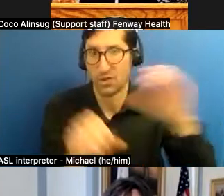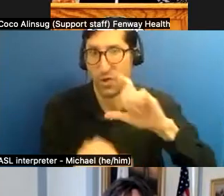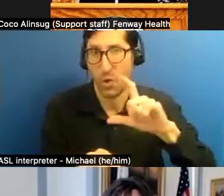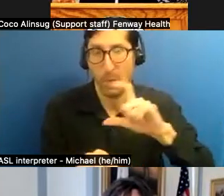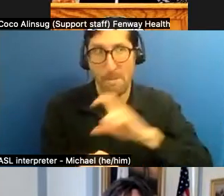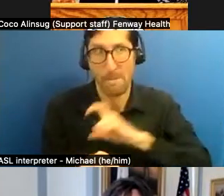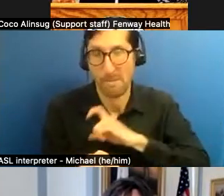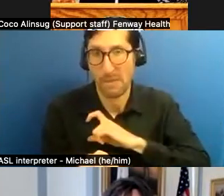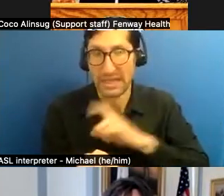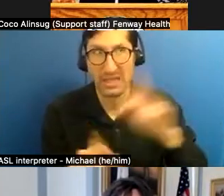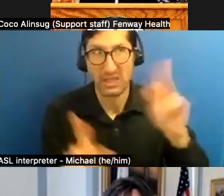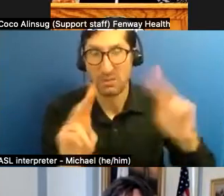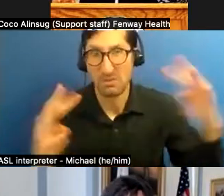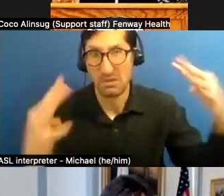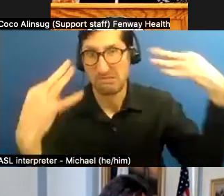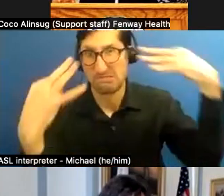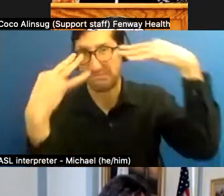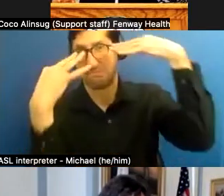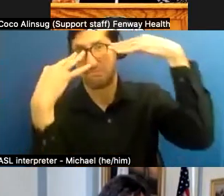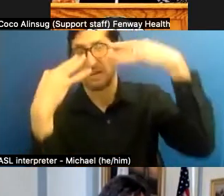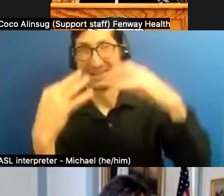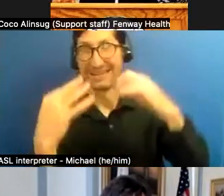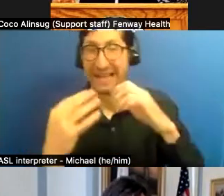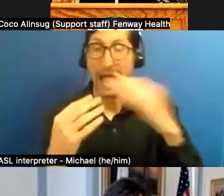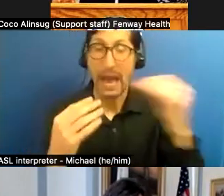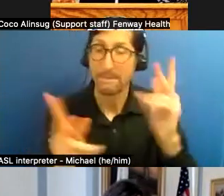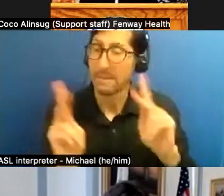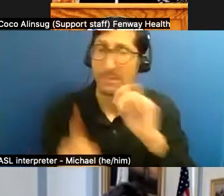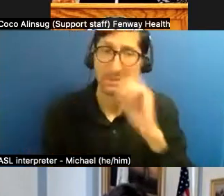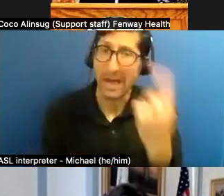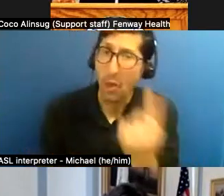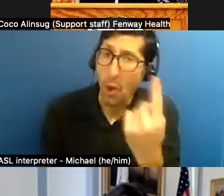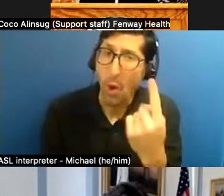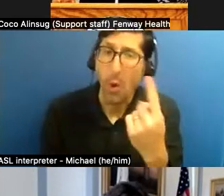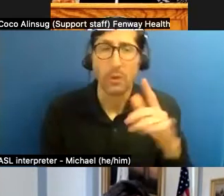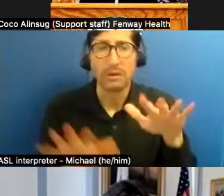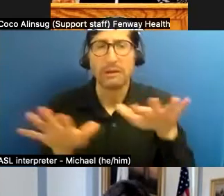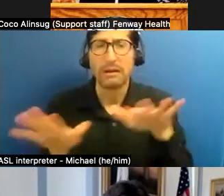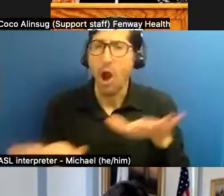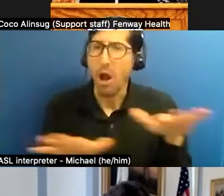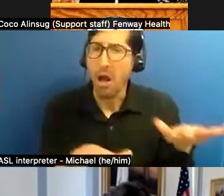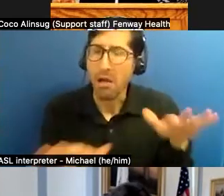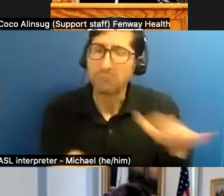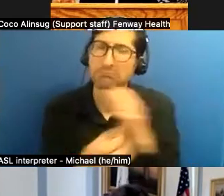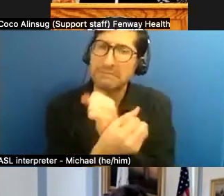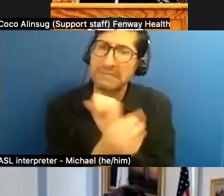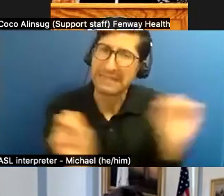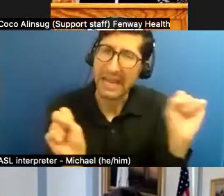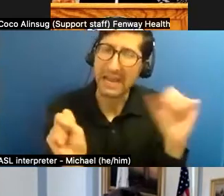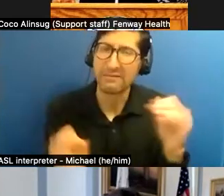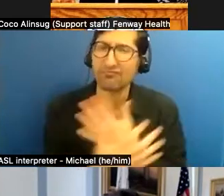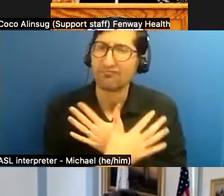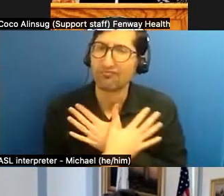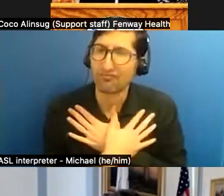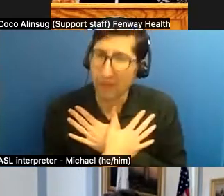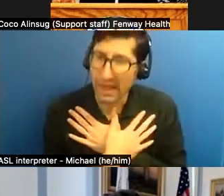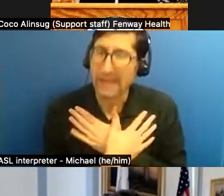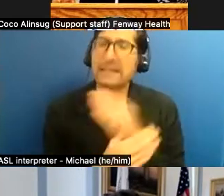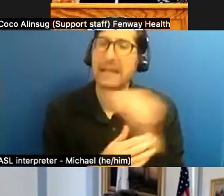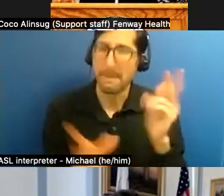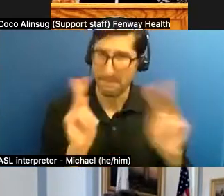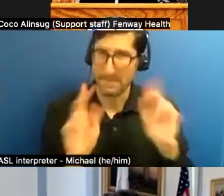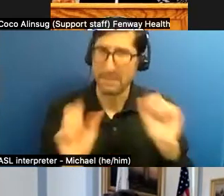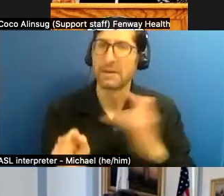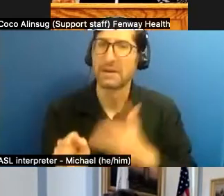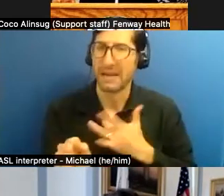not alone, and where it's calm and safe and relaxing, and where people can